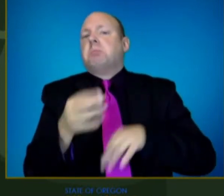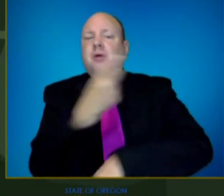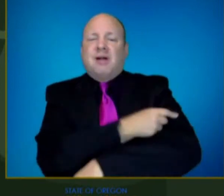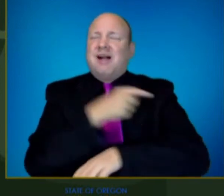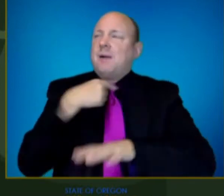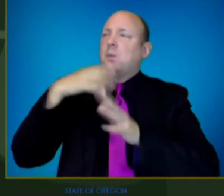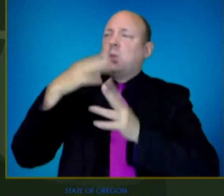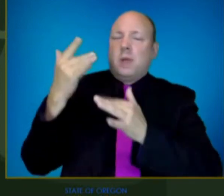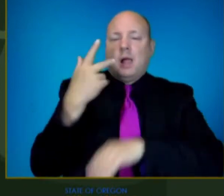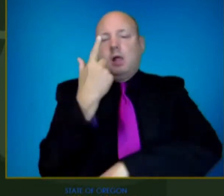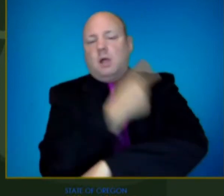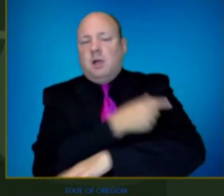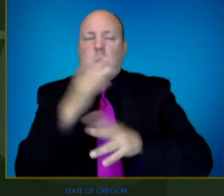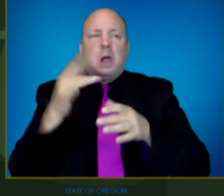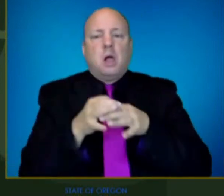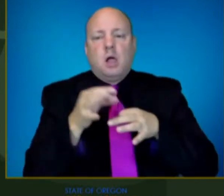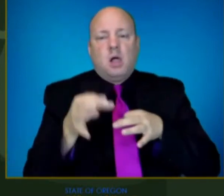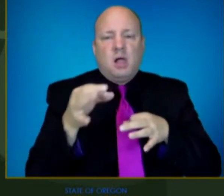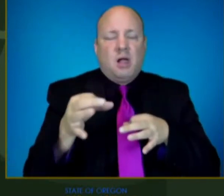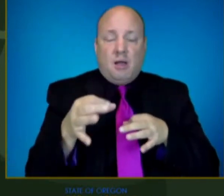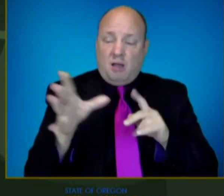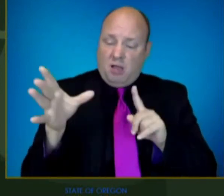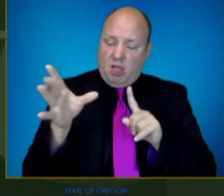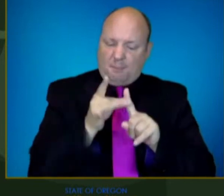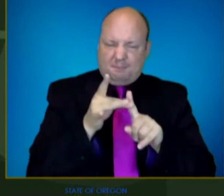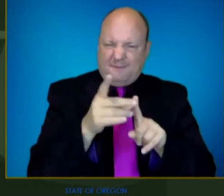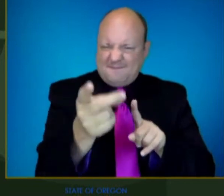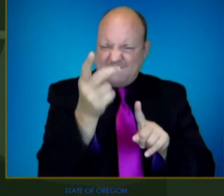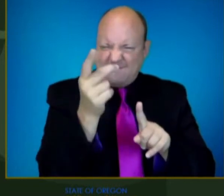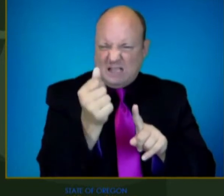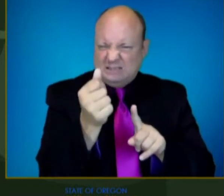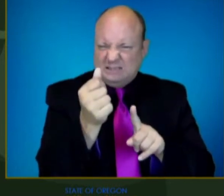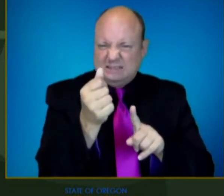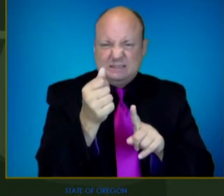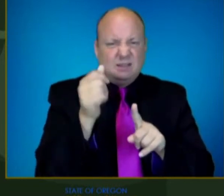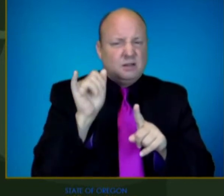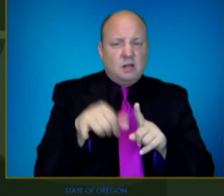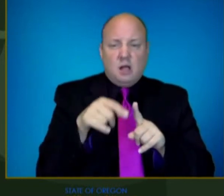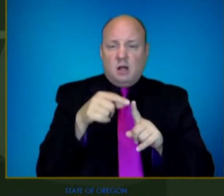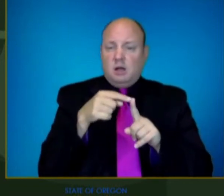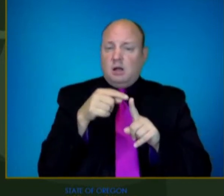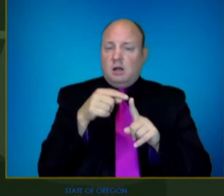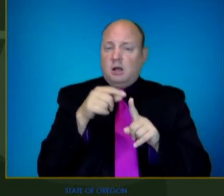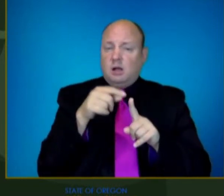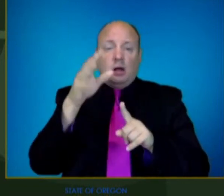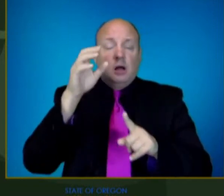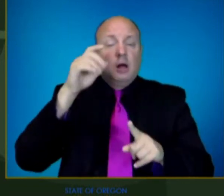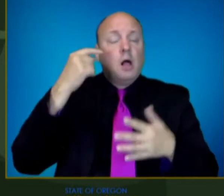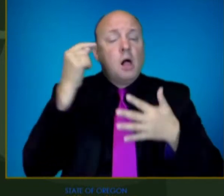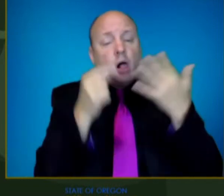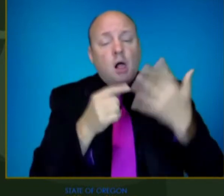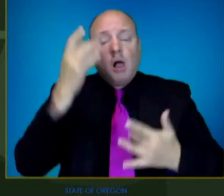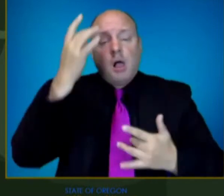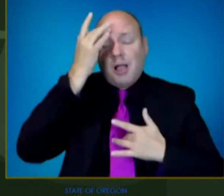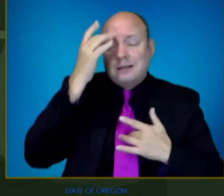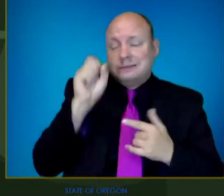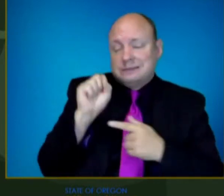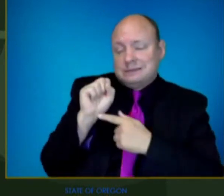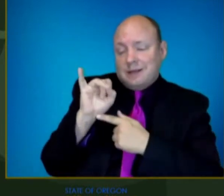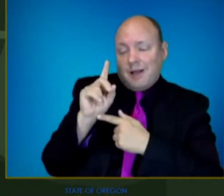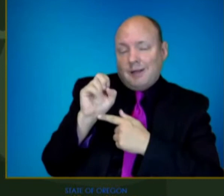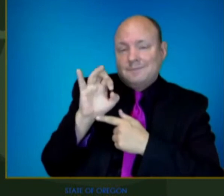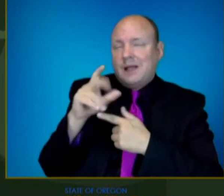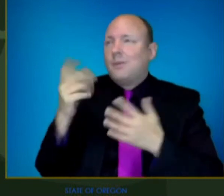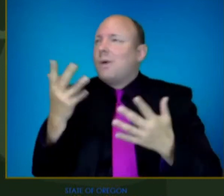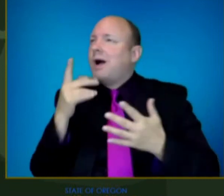you. Worried about side effects? About 1 in people experience passing side effects from the vaccine, but getting sick or hospitalized with the